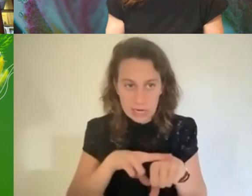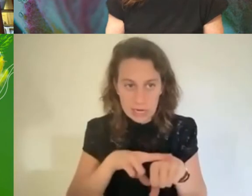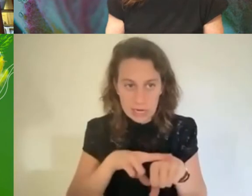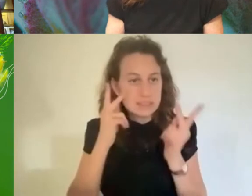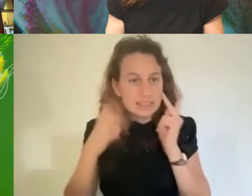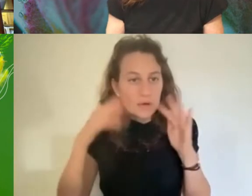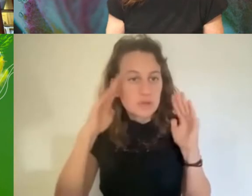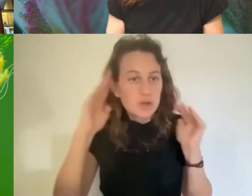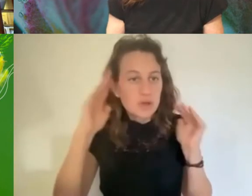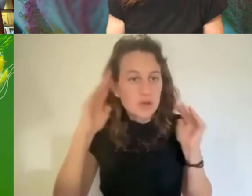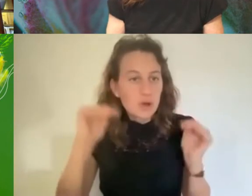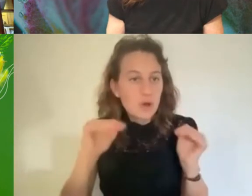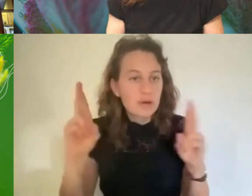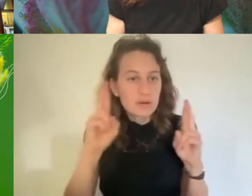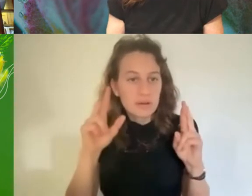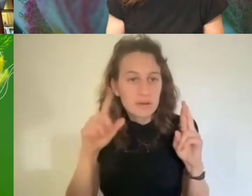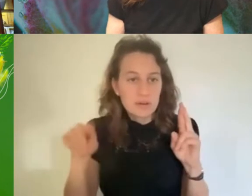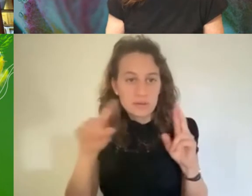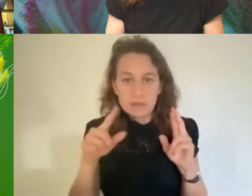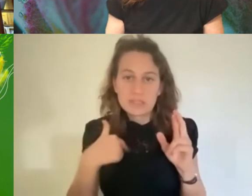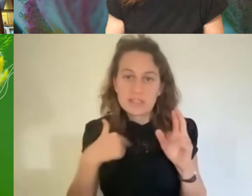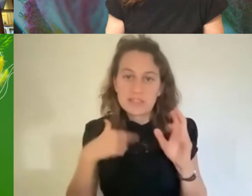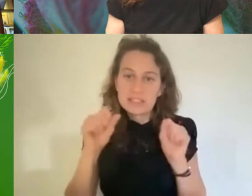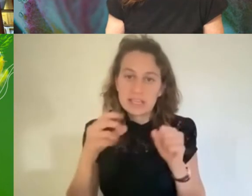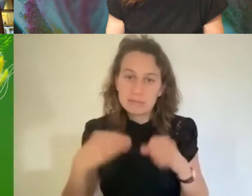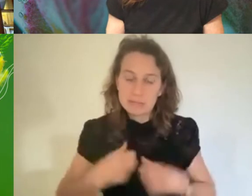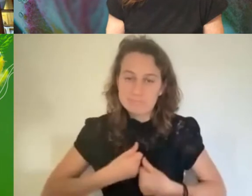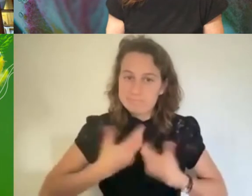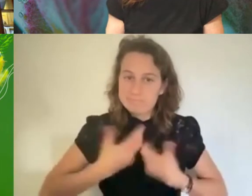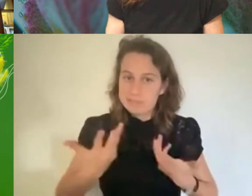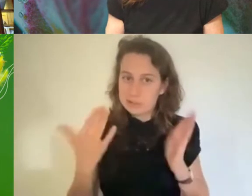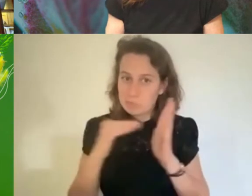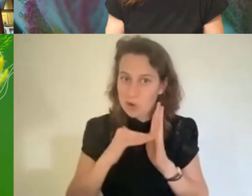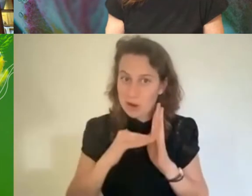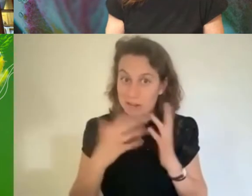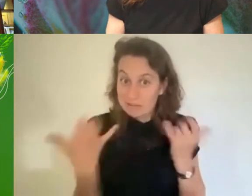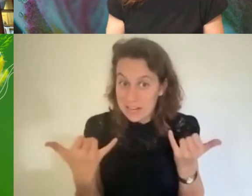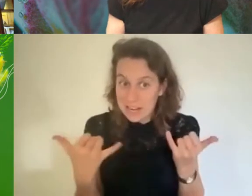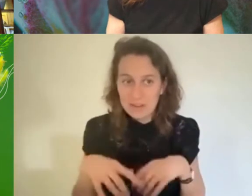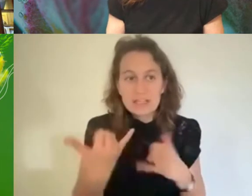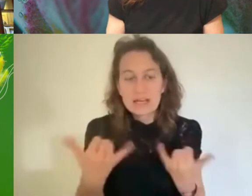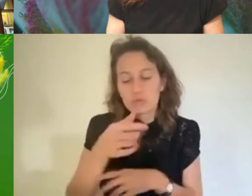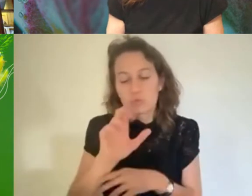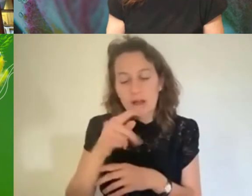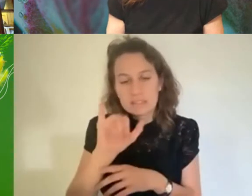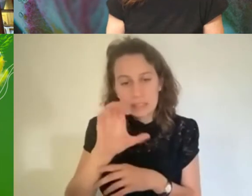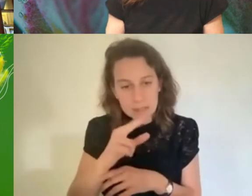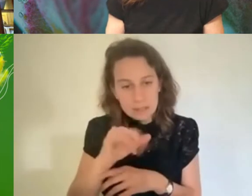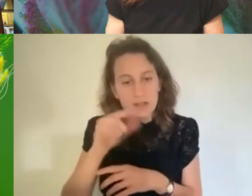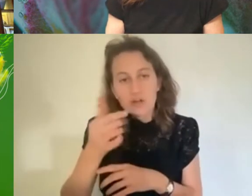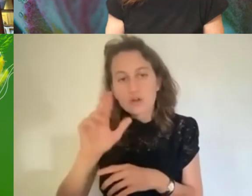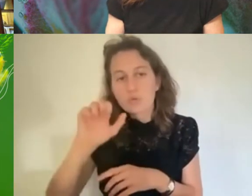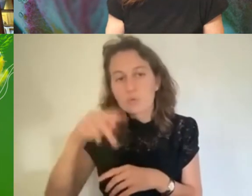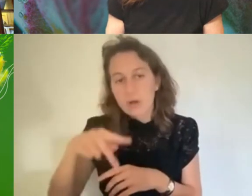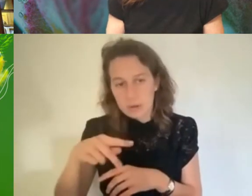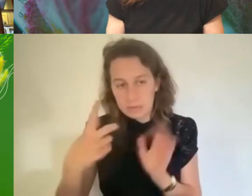artistic vision could be expressed again. And here enters the Grafting the Grape exhibition. When I reached out to you to think about